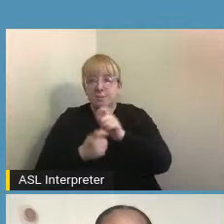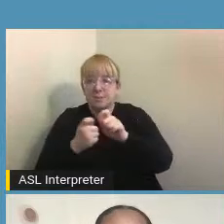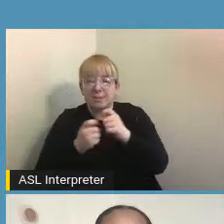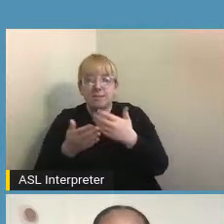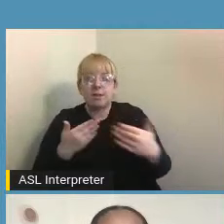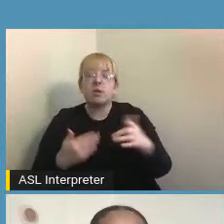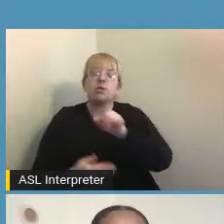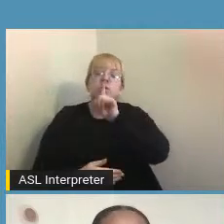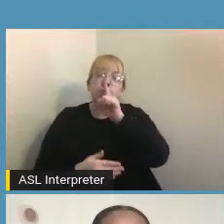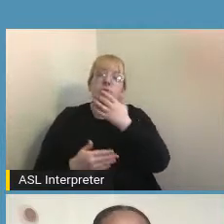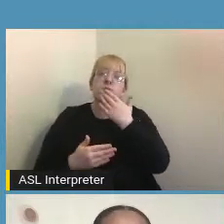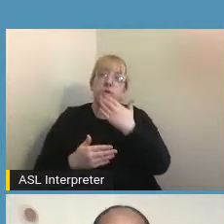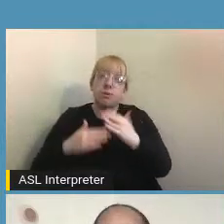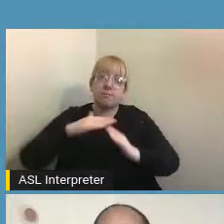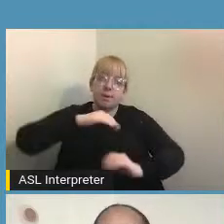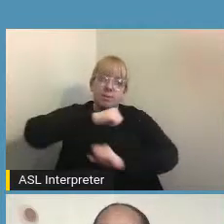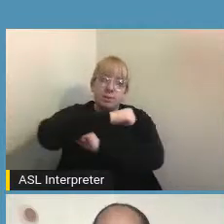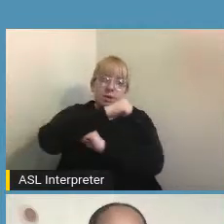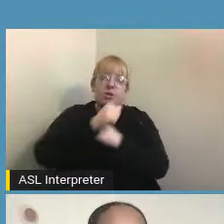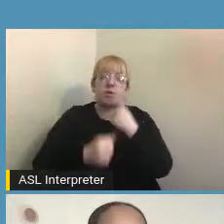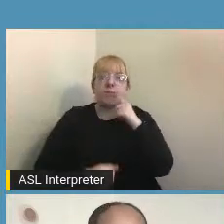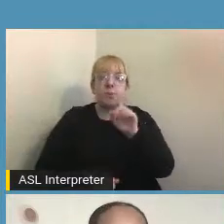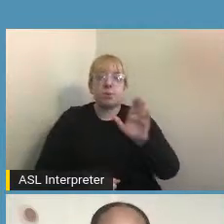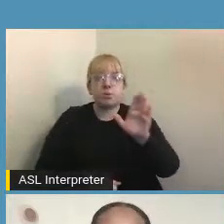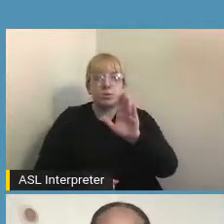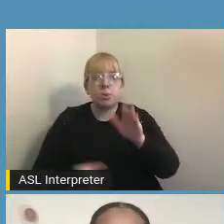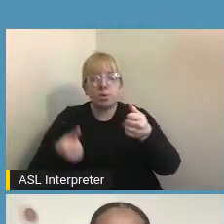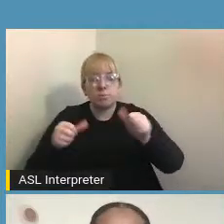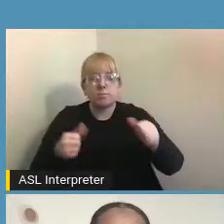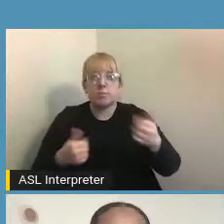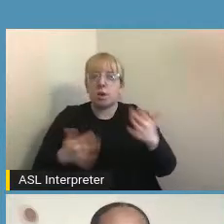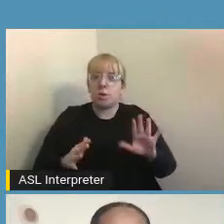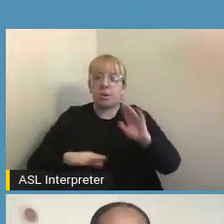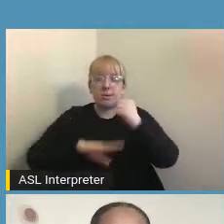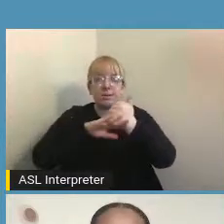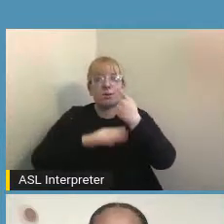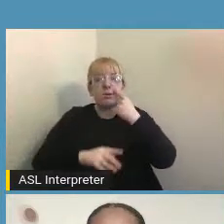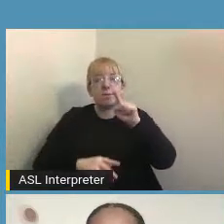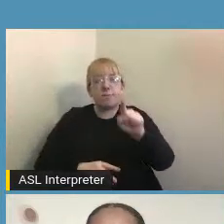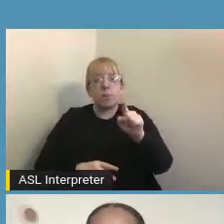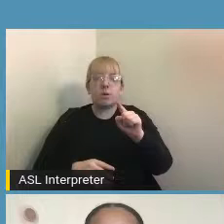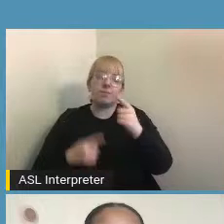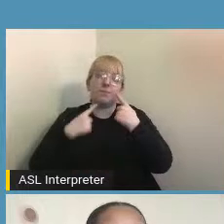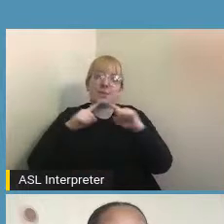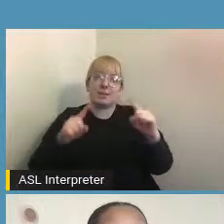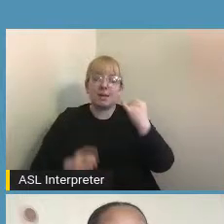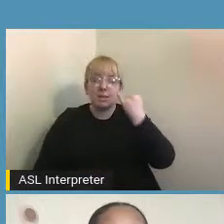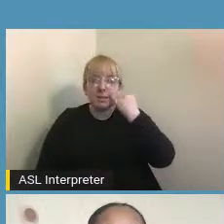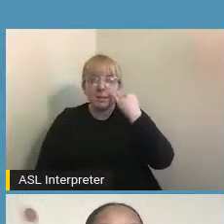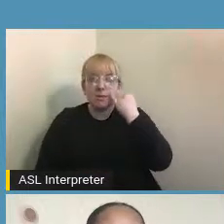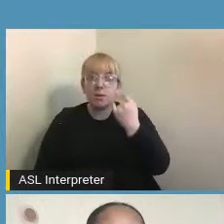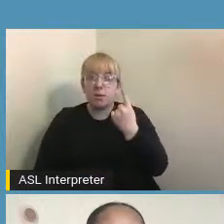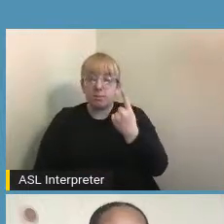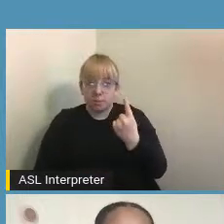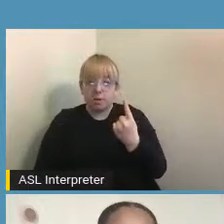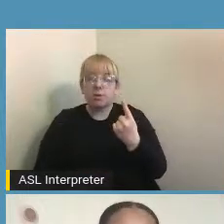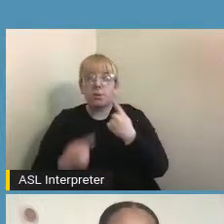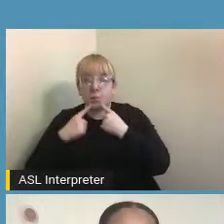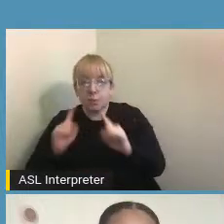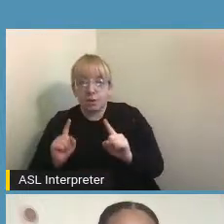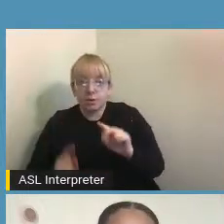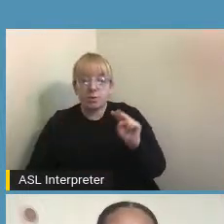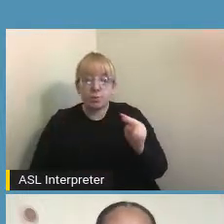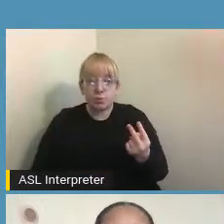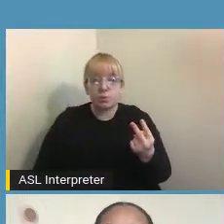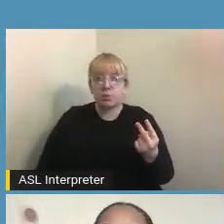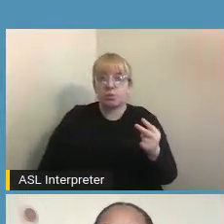foundation for your campaign. You already are setting yourself up for success if one, it works, and two, you have the formula